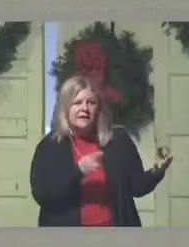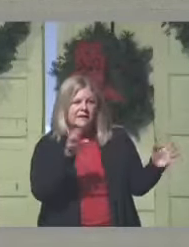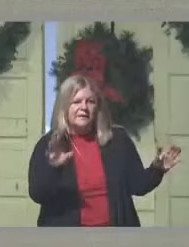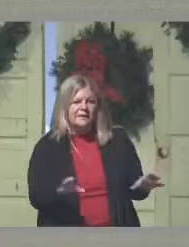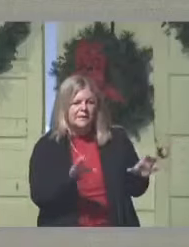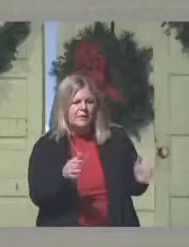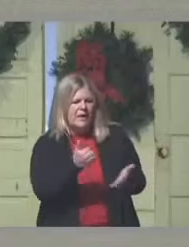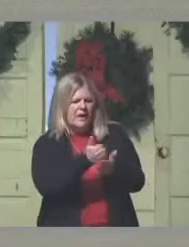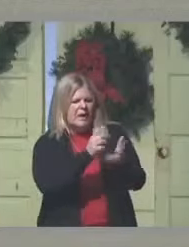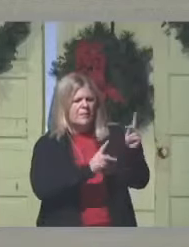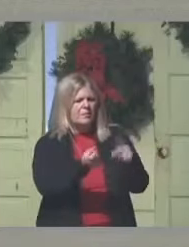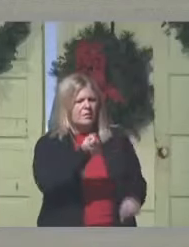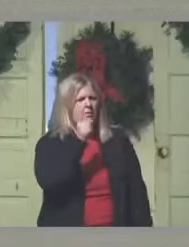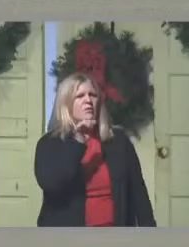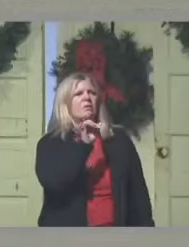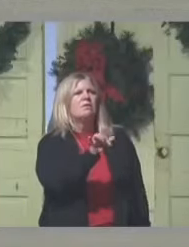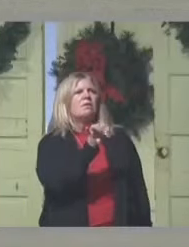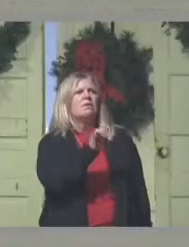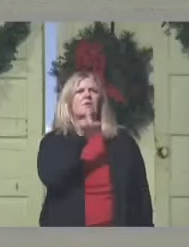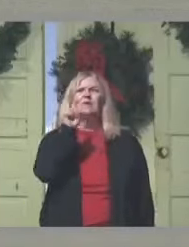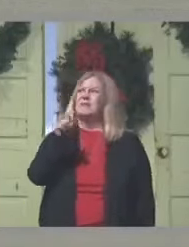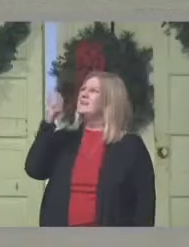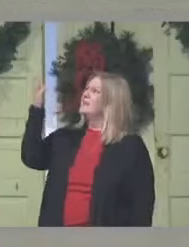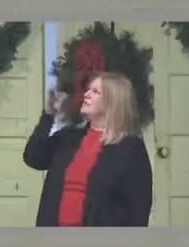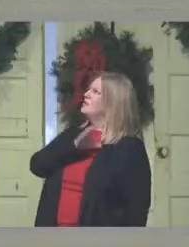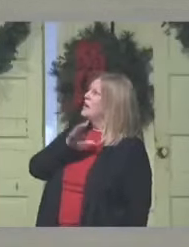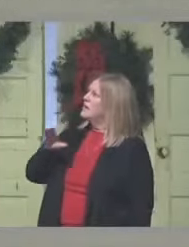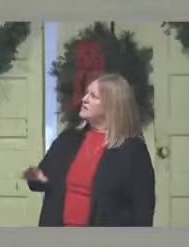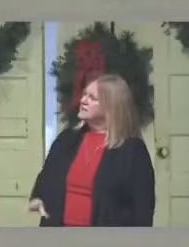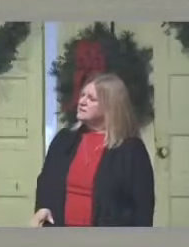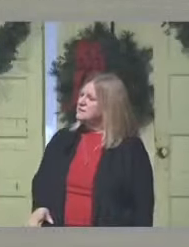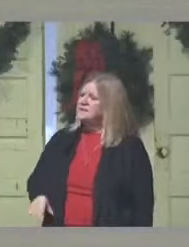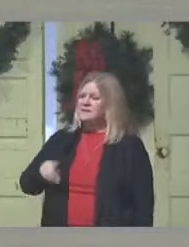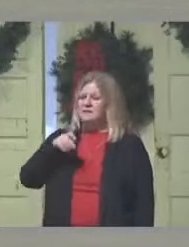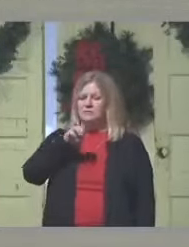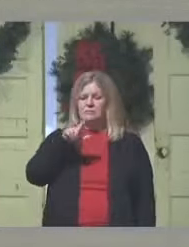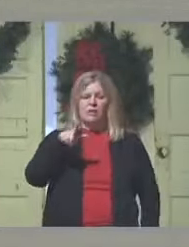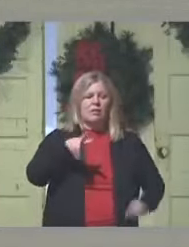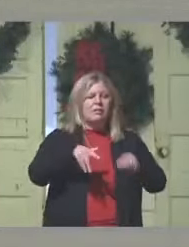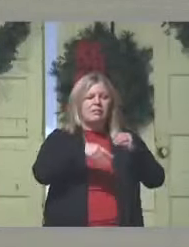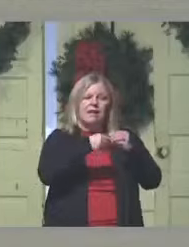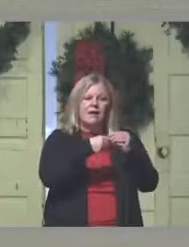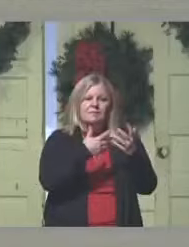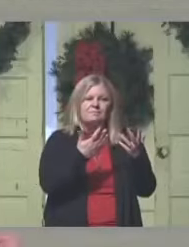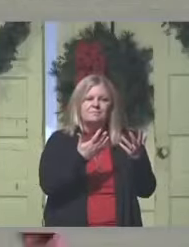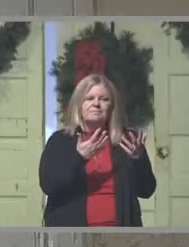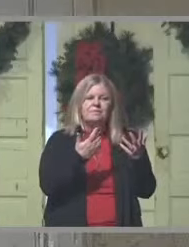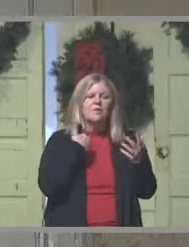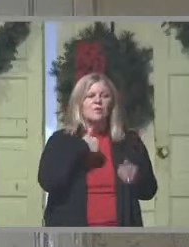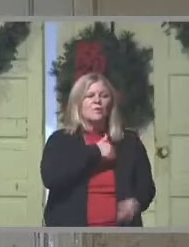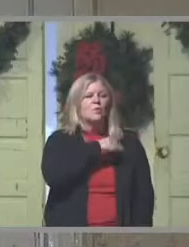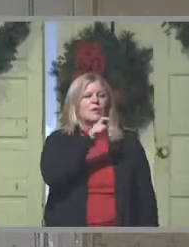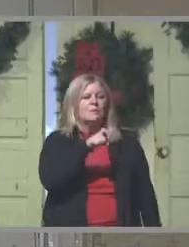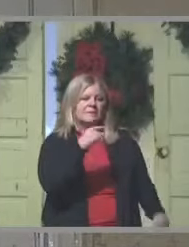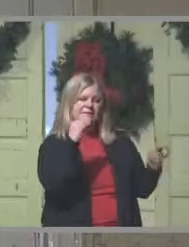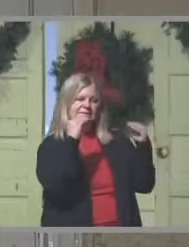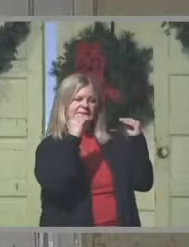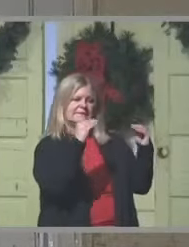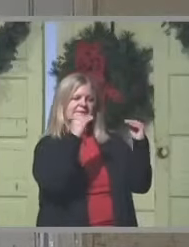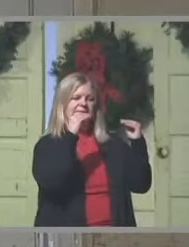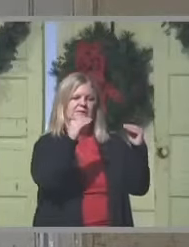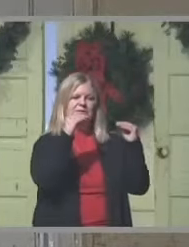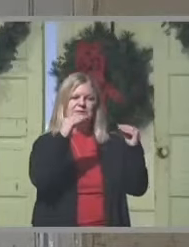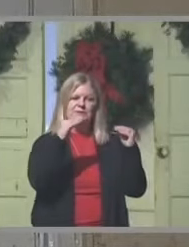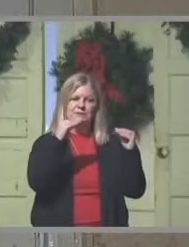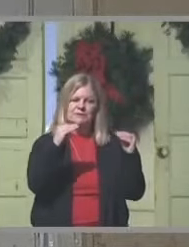to see their need of Christ. And Paul then goes on to add this, that we are to teach every